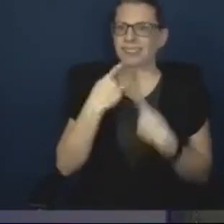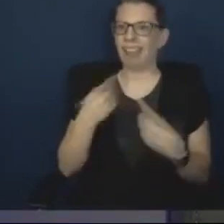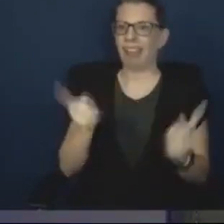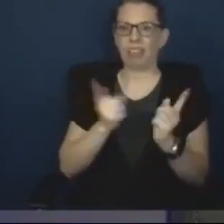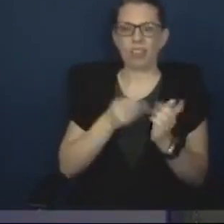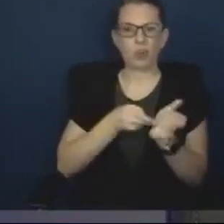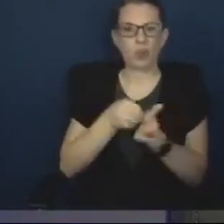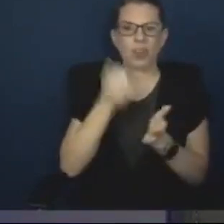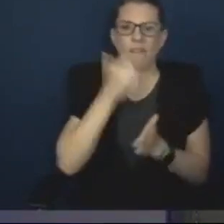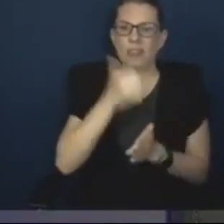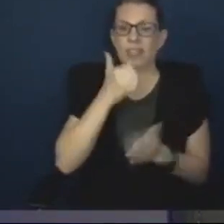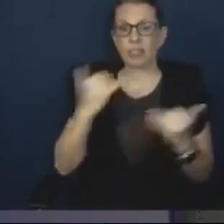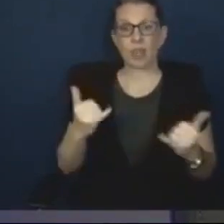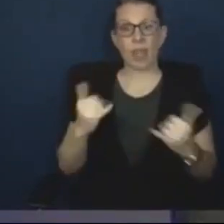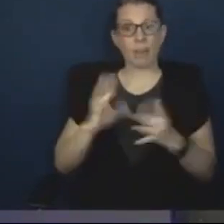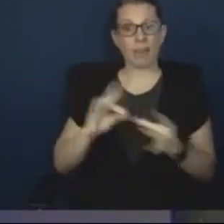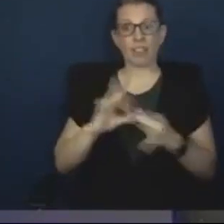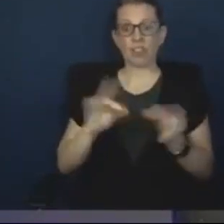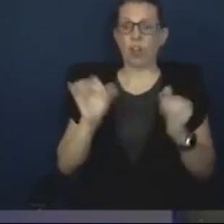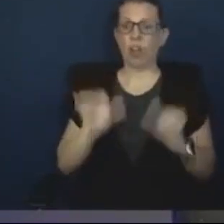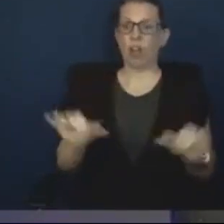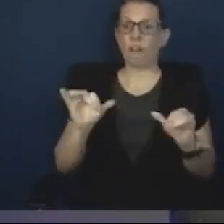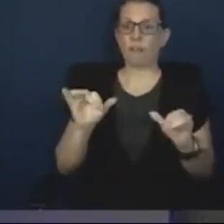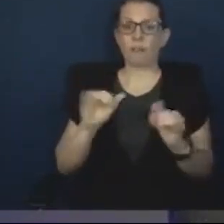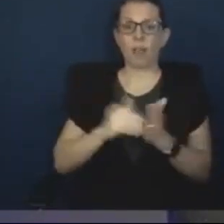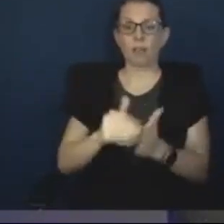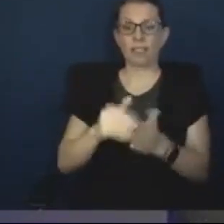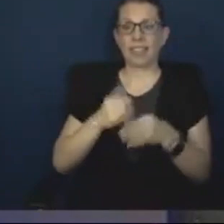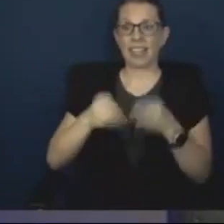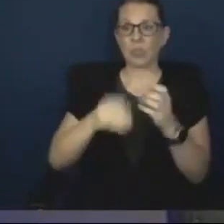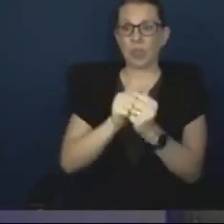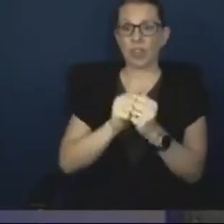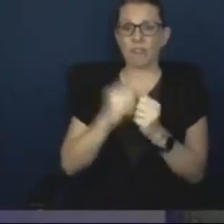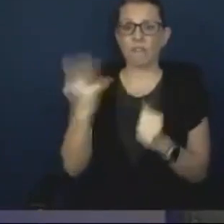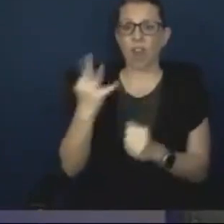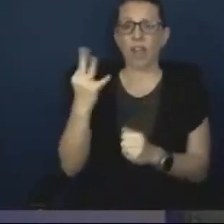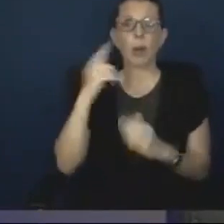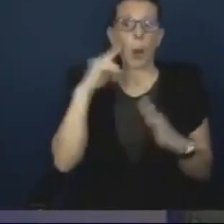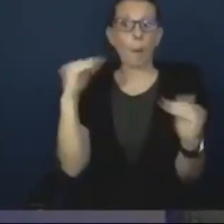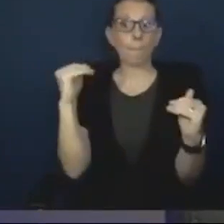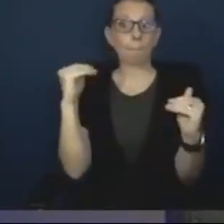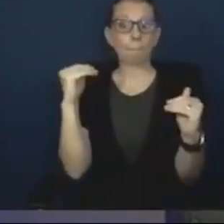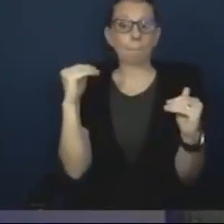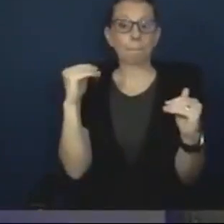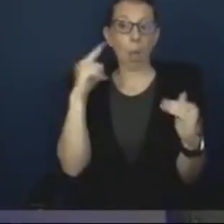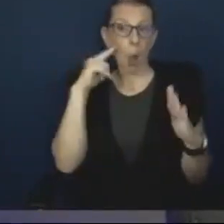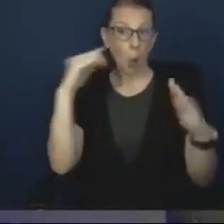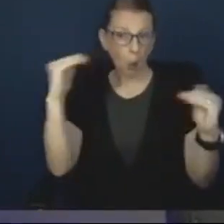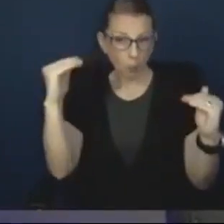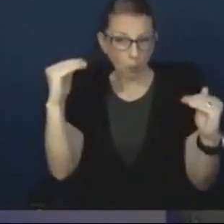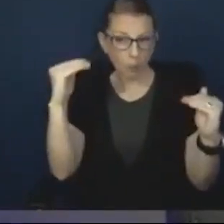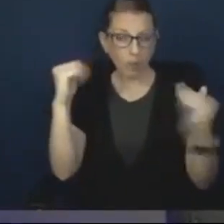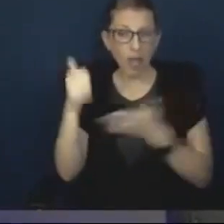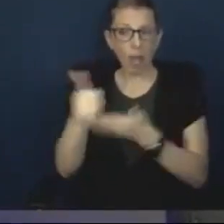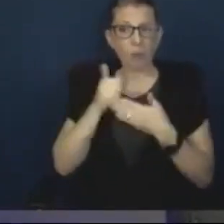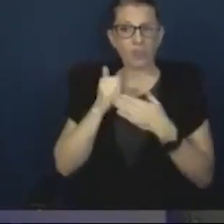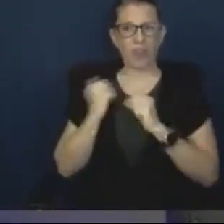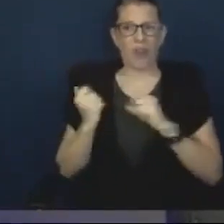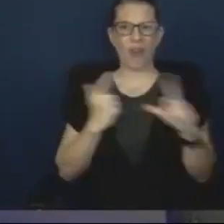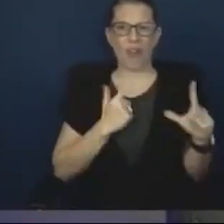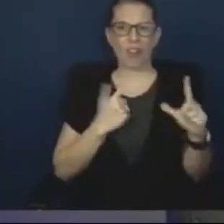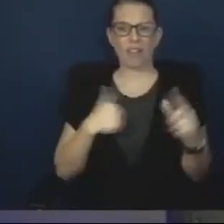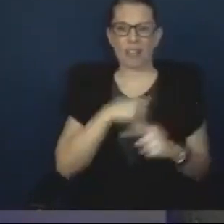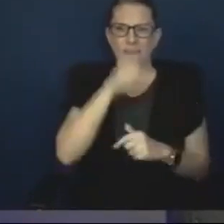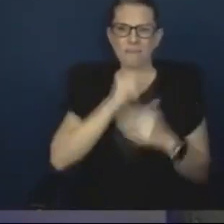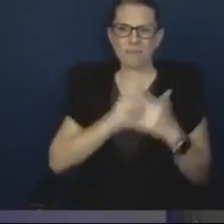message is one we often end with on a Friday, which is about hope. Because hope helps all of us get through this. And I think we've